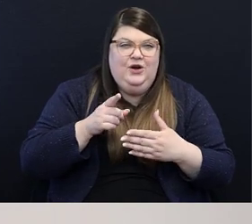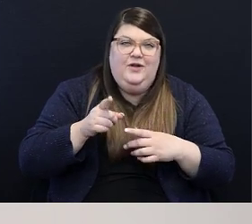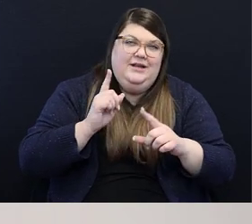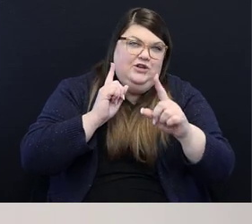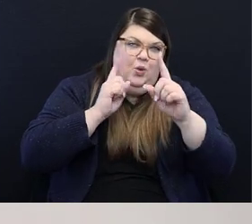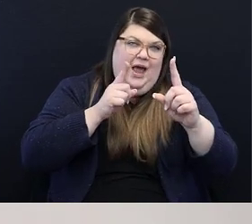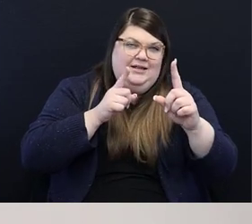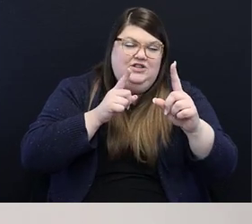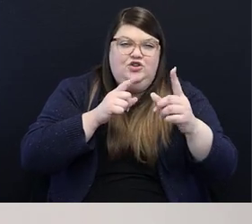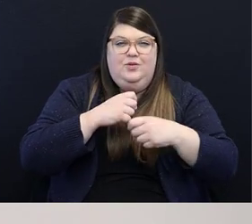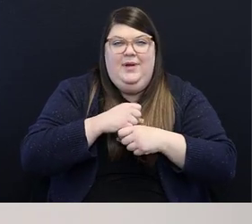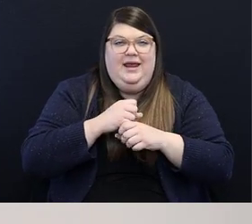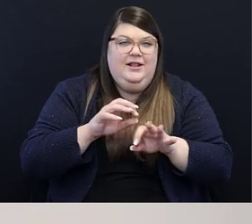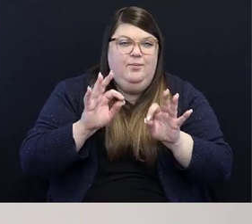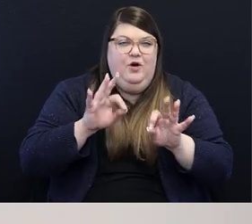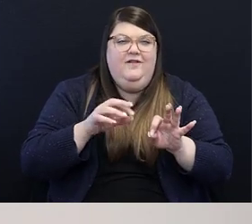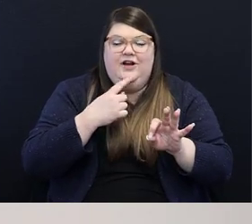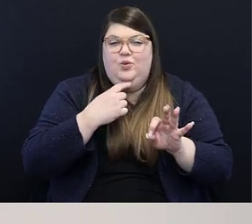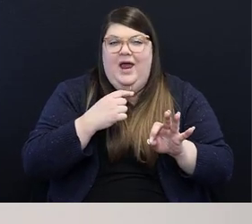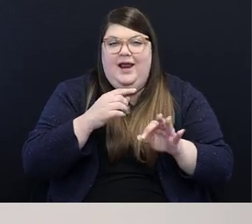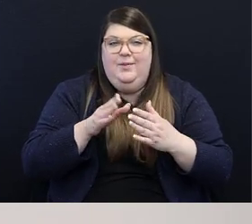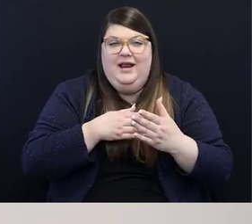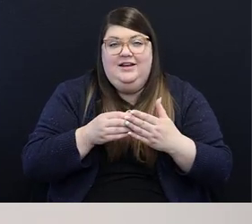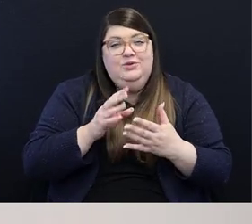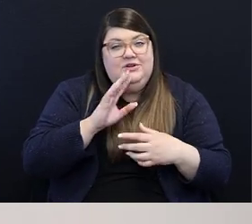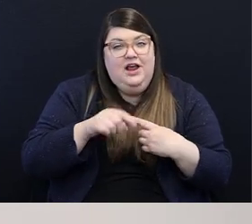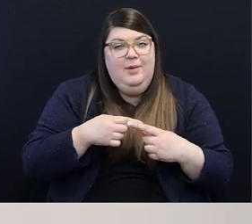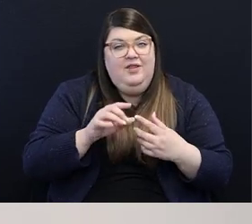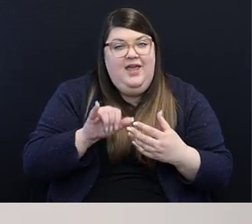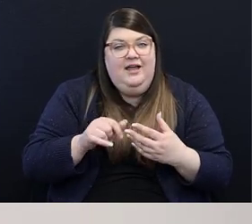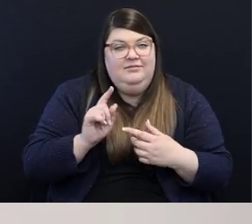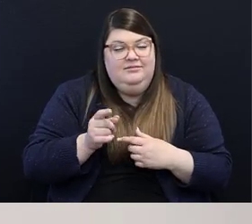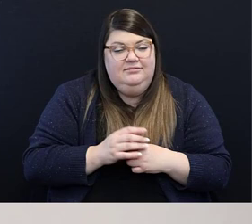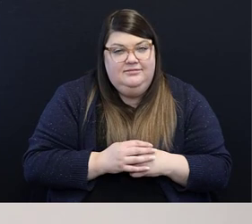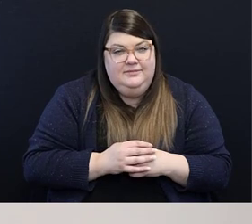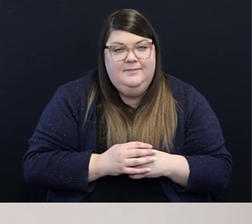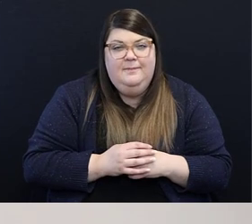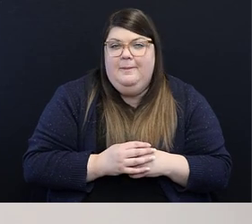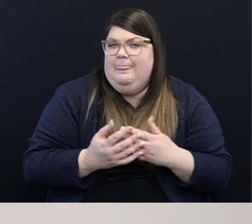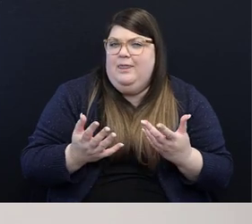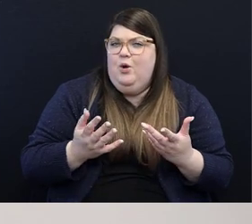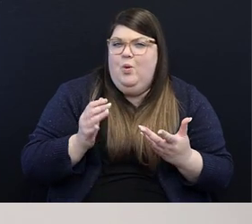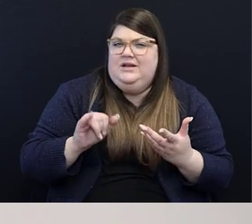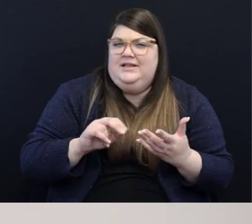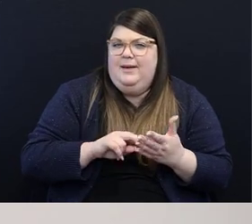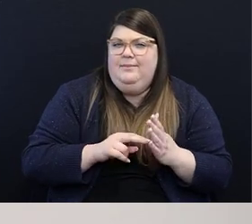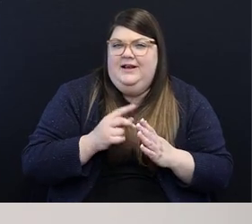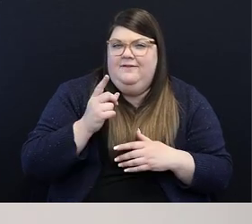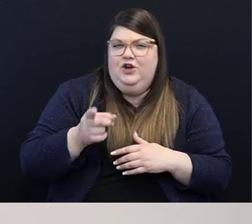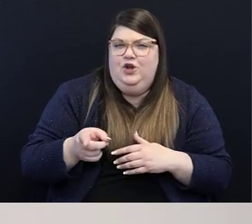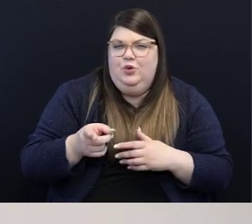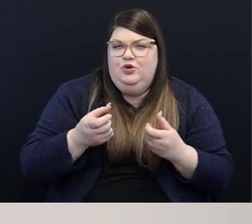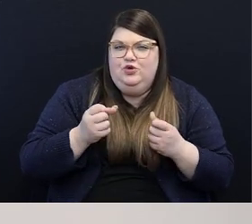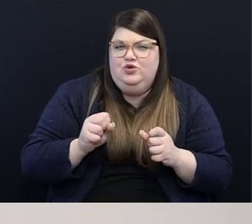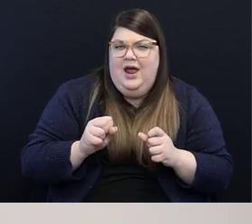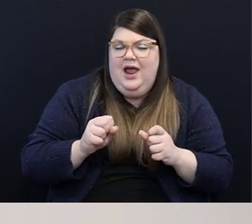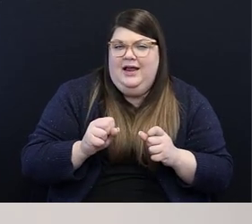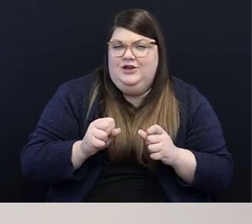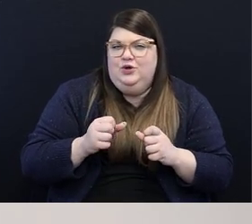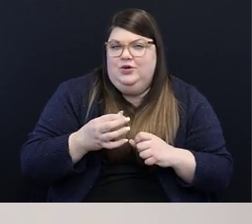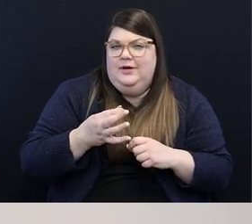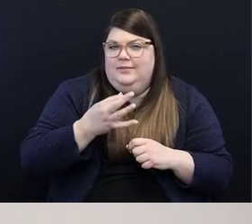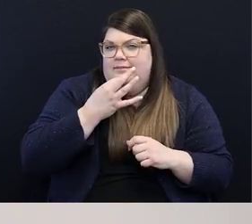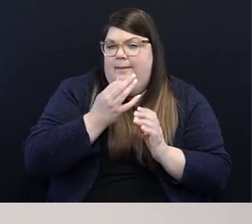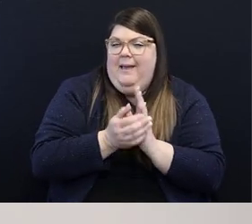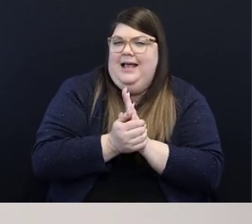perfect red painting. So let's talk a little bit about that, and what that means for you to try to master, or is it